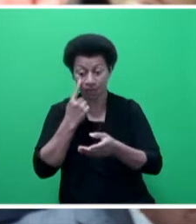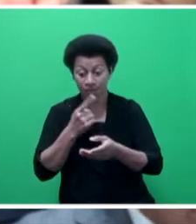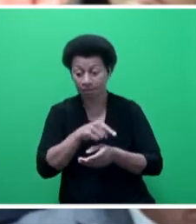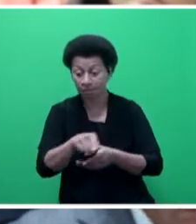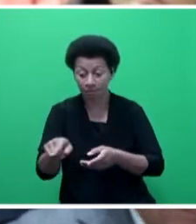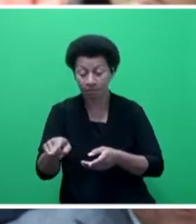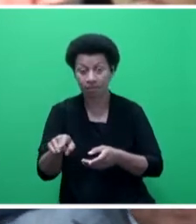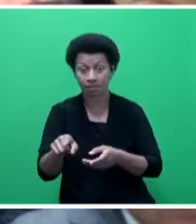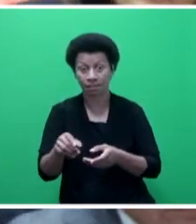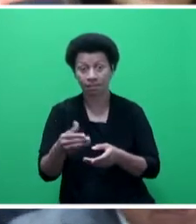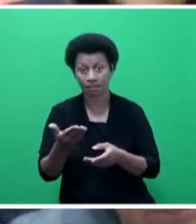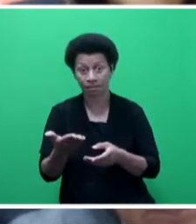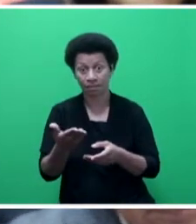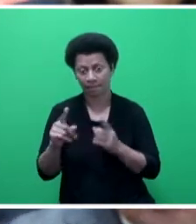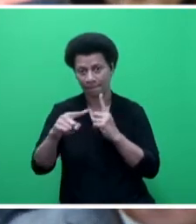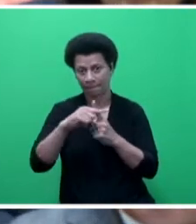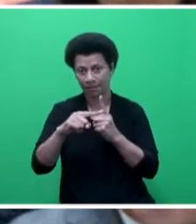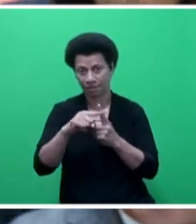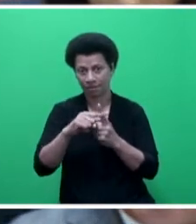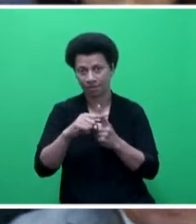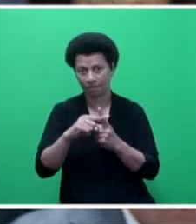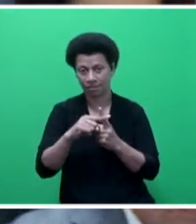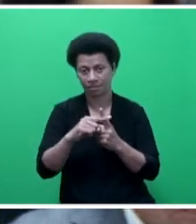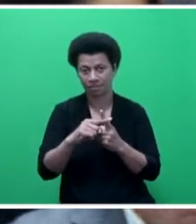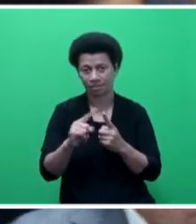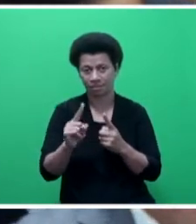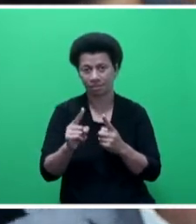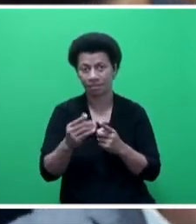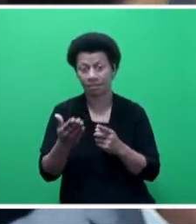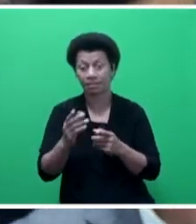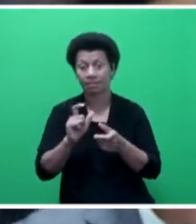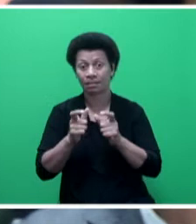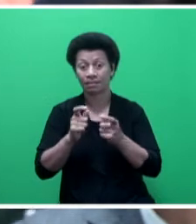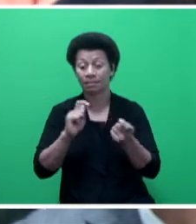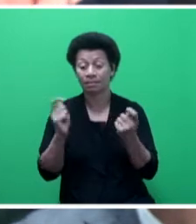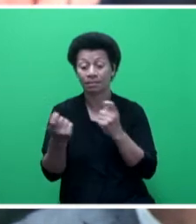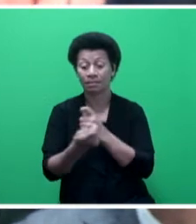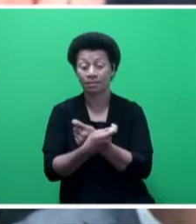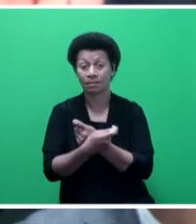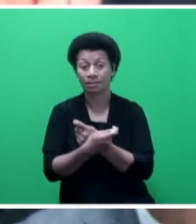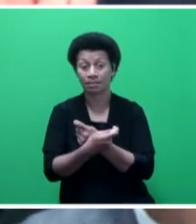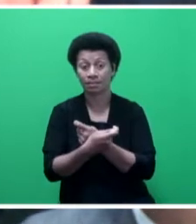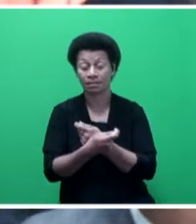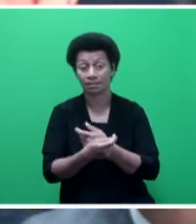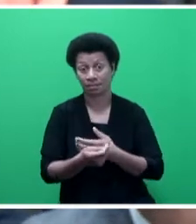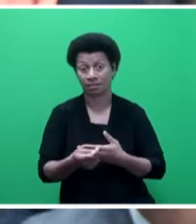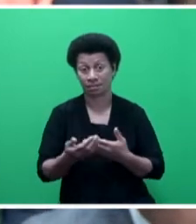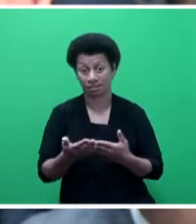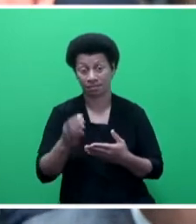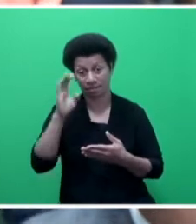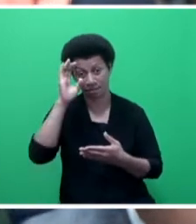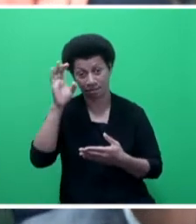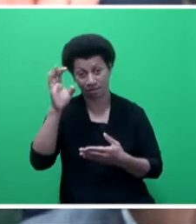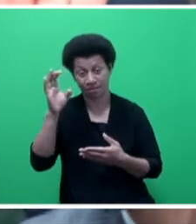one of the, I suppose, the positive things out of being at the coalface of climate change is that many people would like to be based in a country that is at